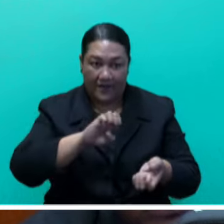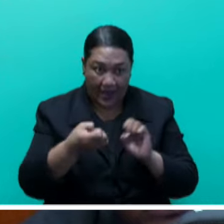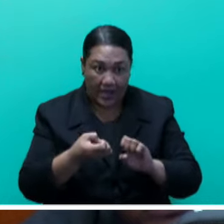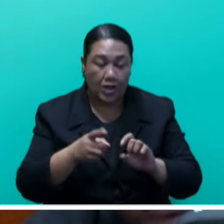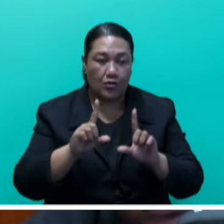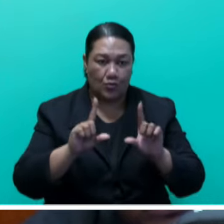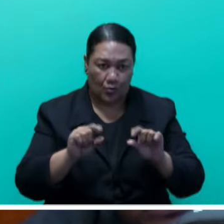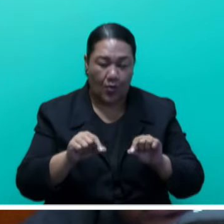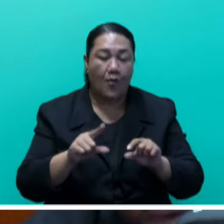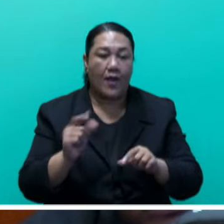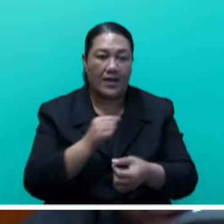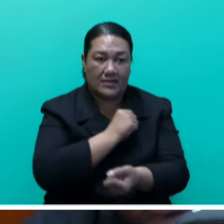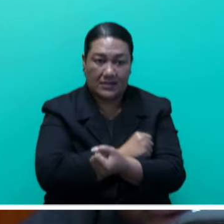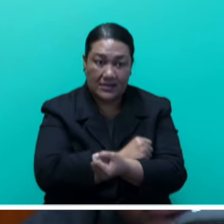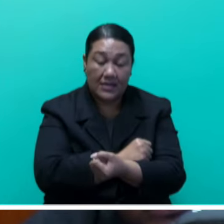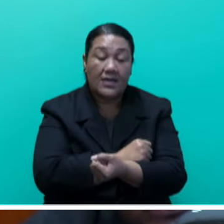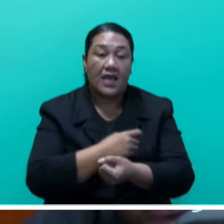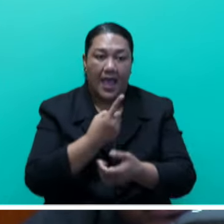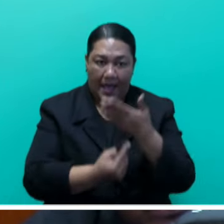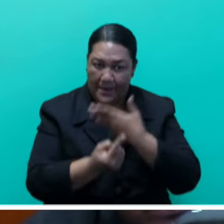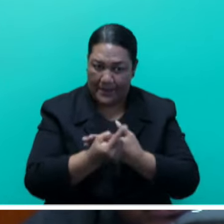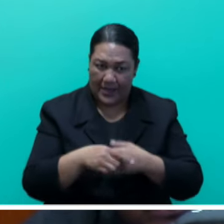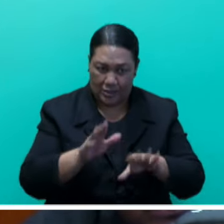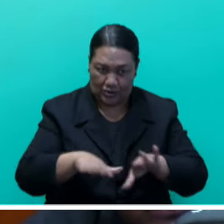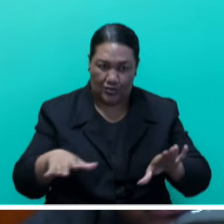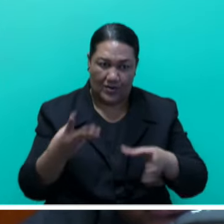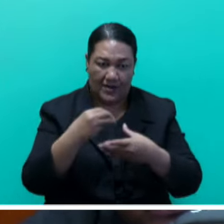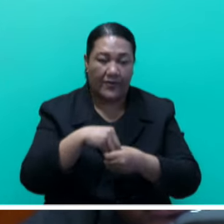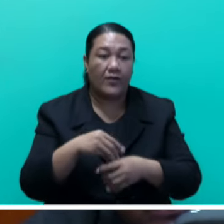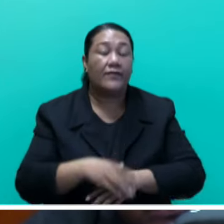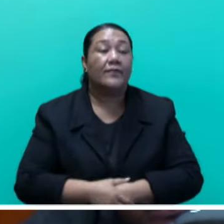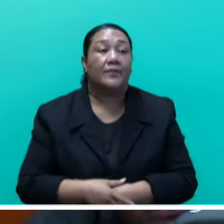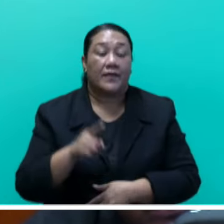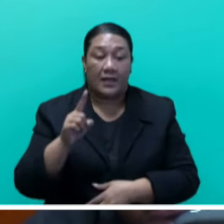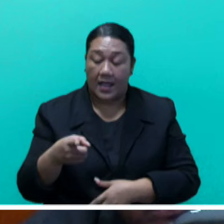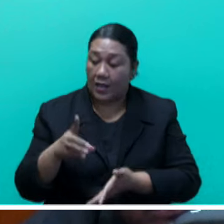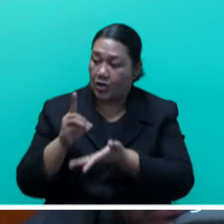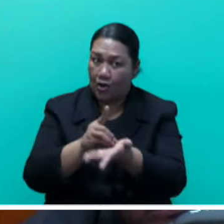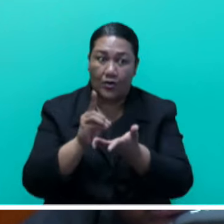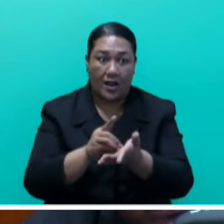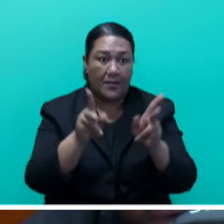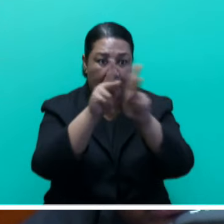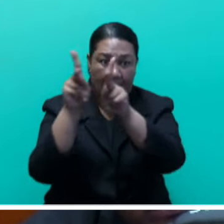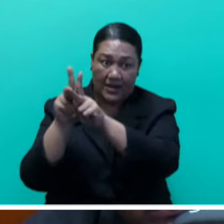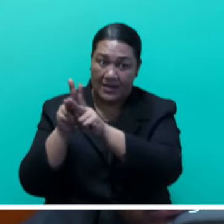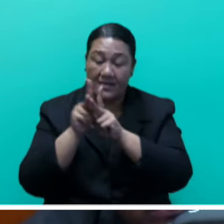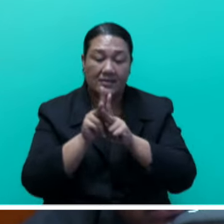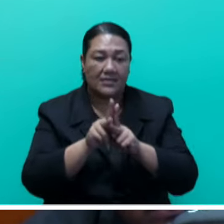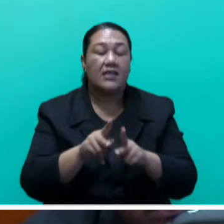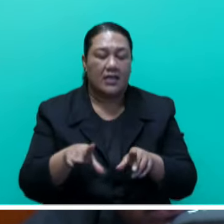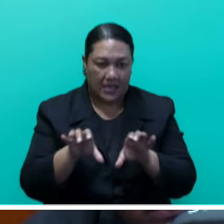trauma issues faced by our children. We hope more bilateral and donor partners will come on board in these efforts as